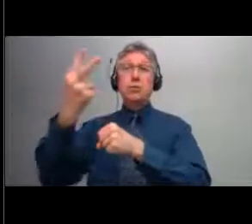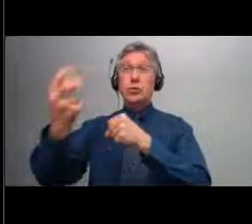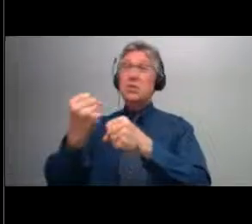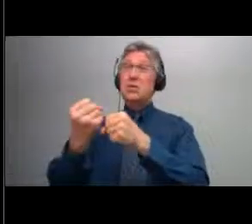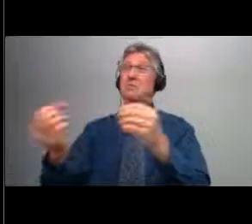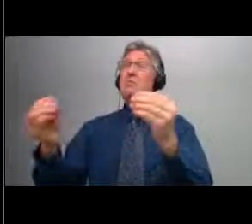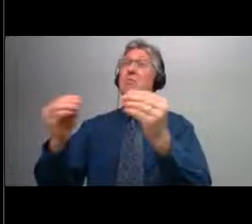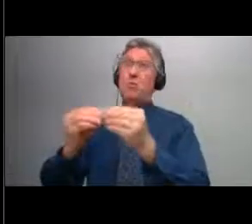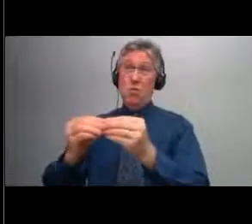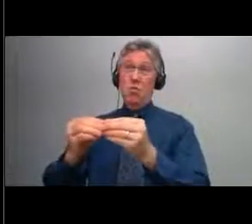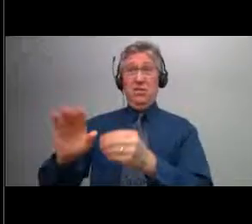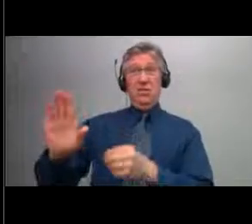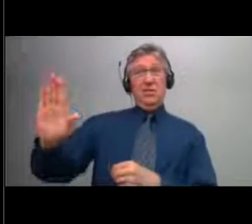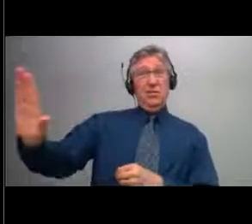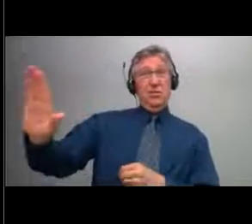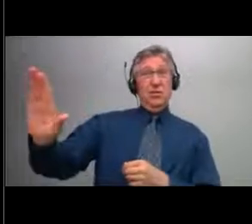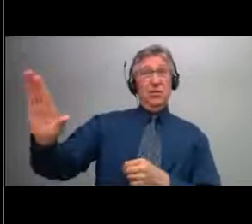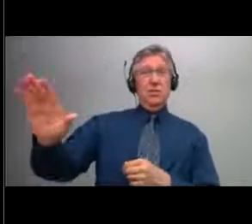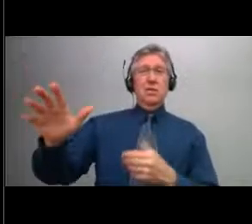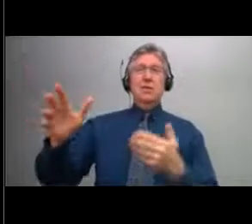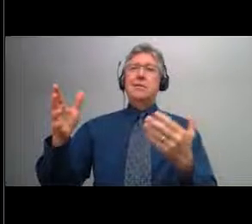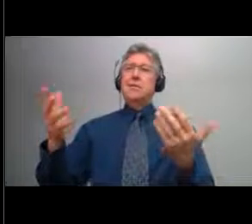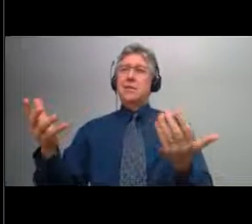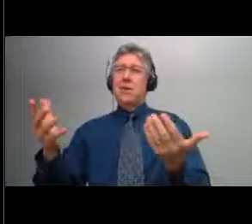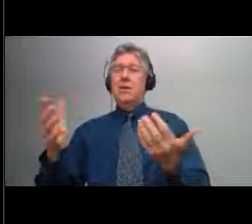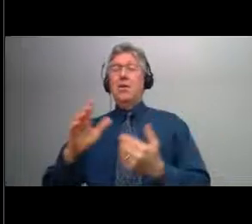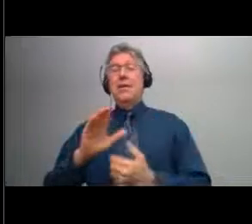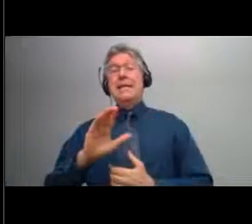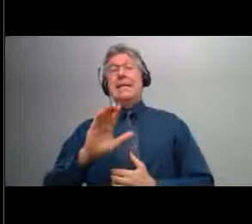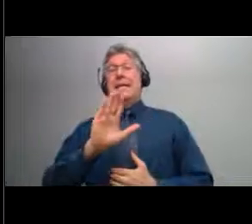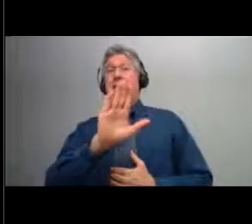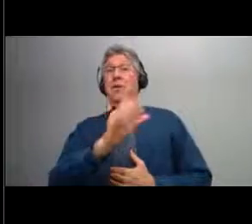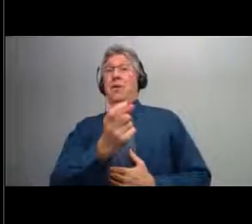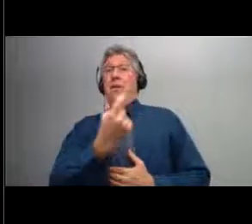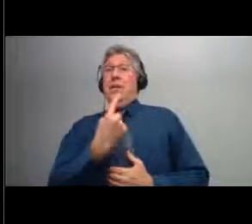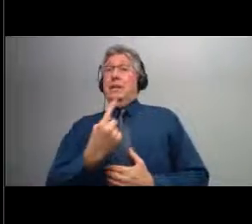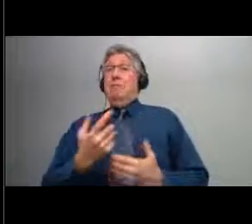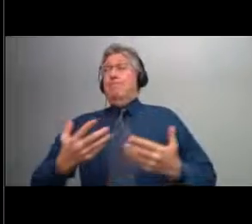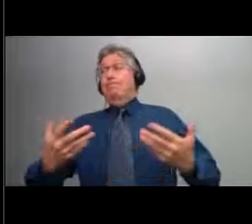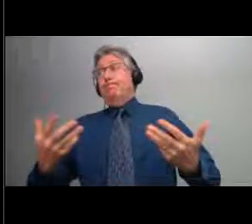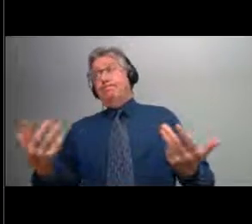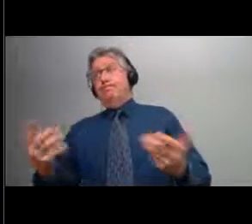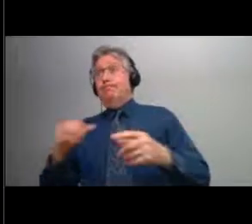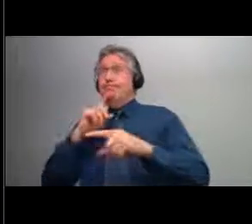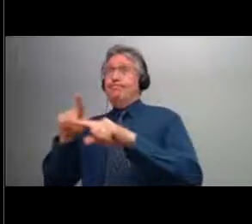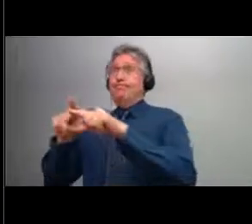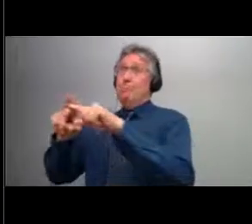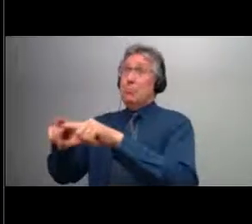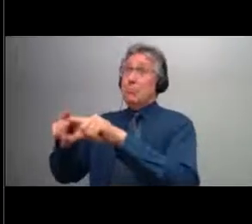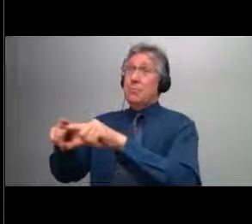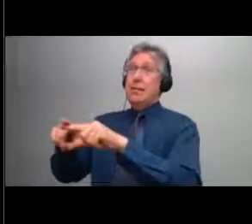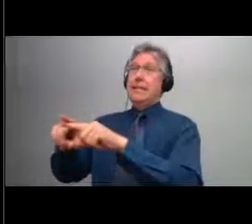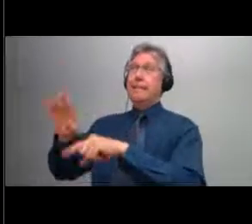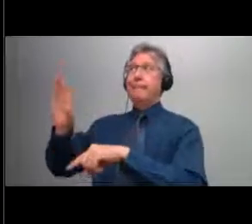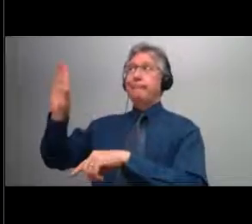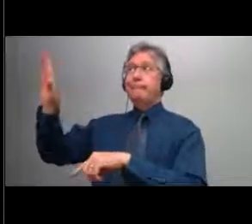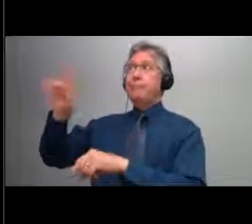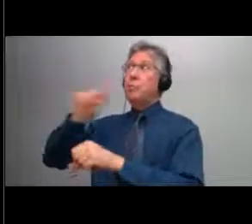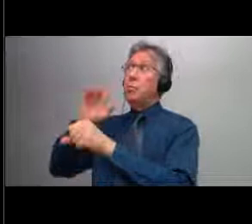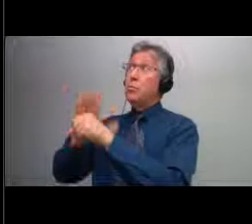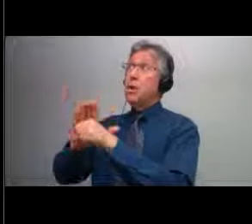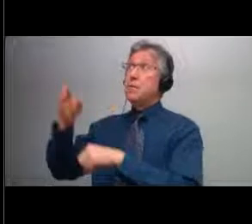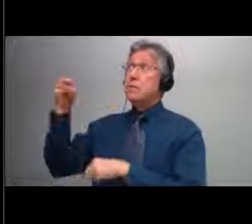for that phase. So it's again, as I mentioned, it's all depending upon when the funding comes